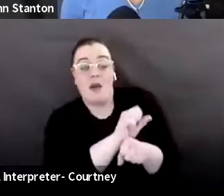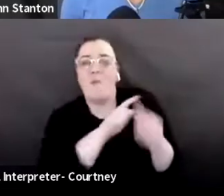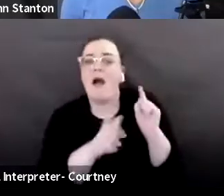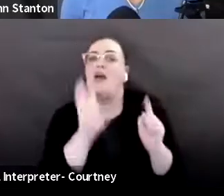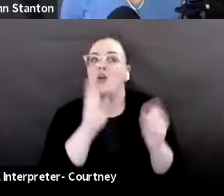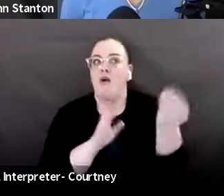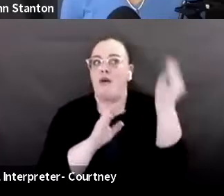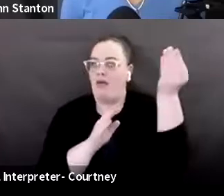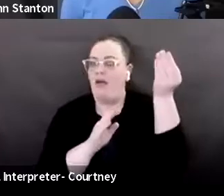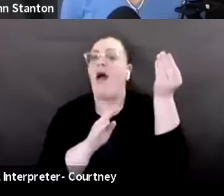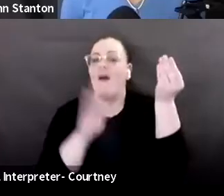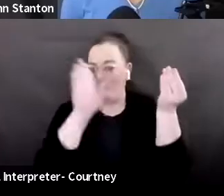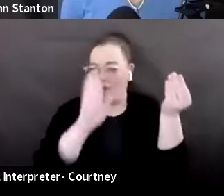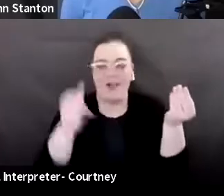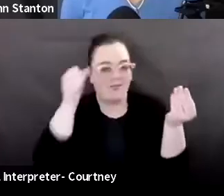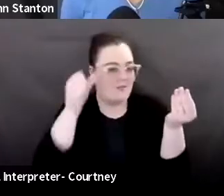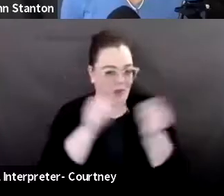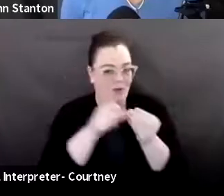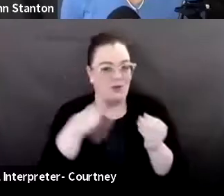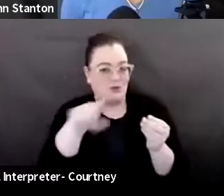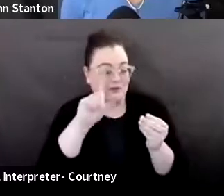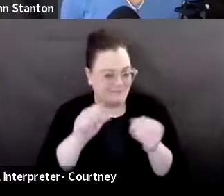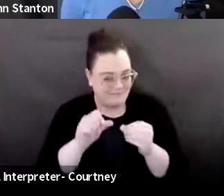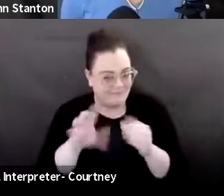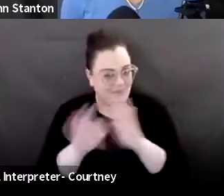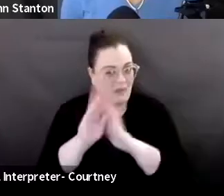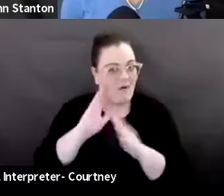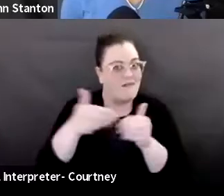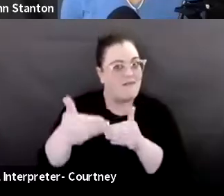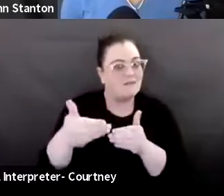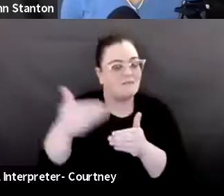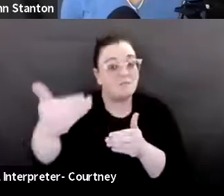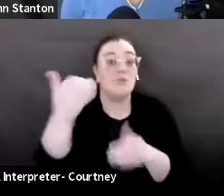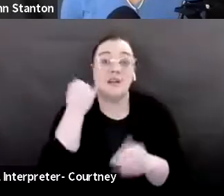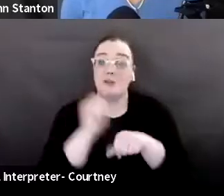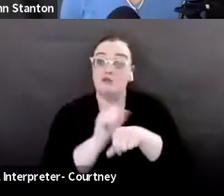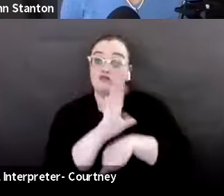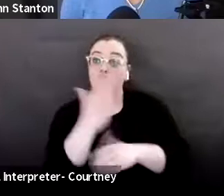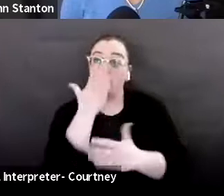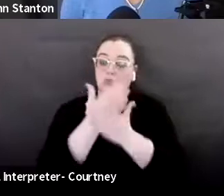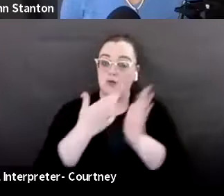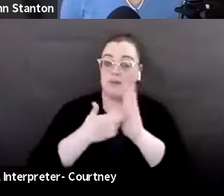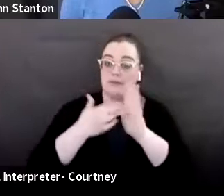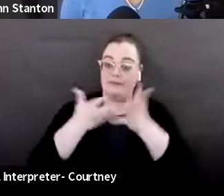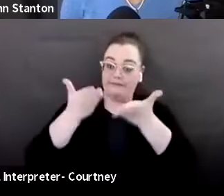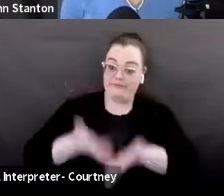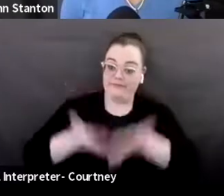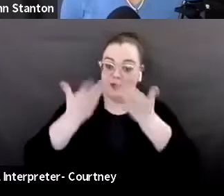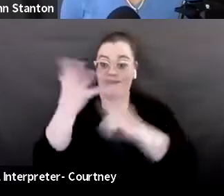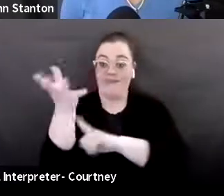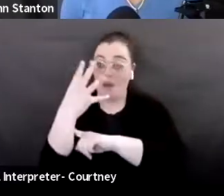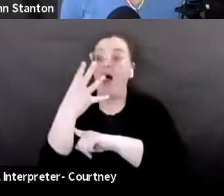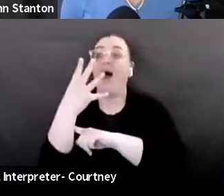be remembered if you send in a good representation of yourself. Because trust